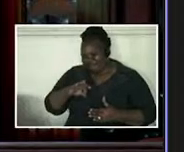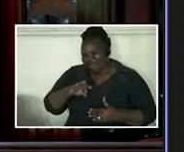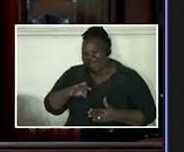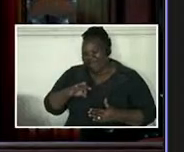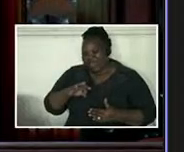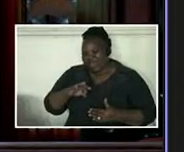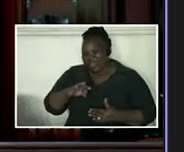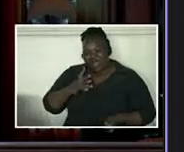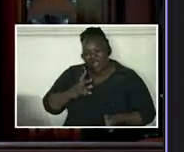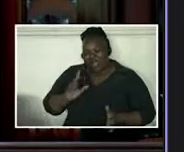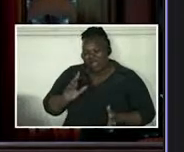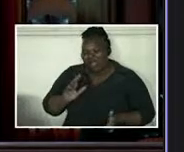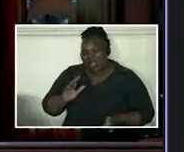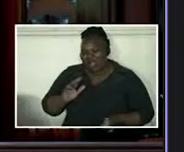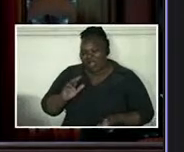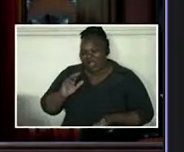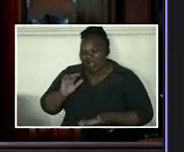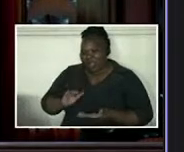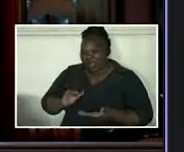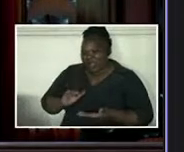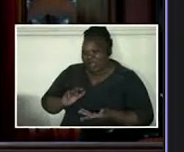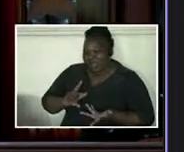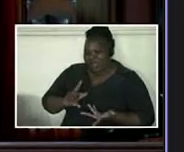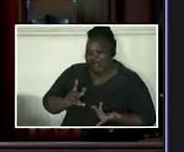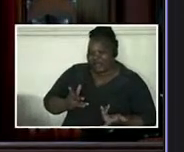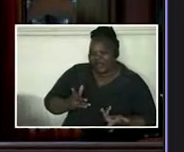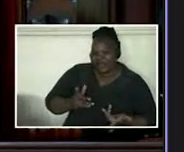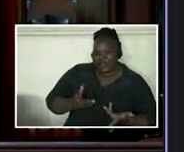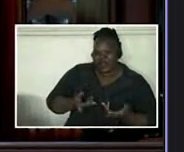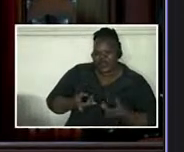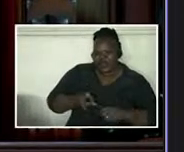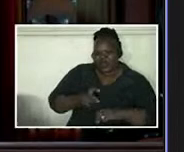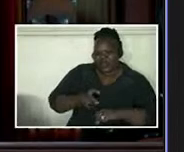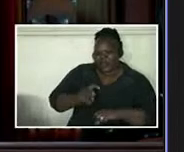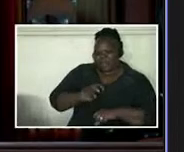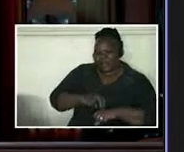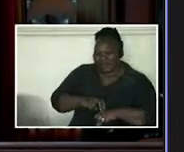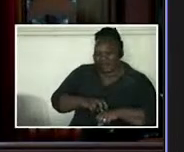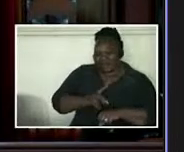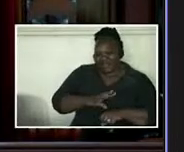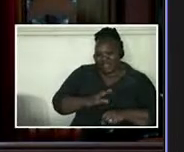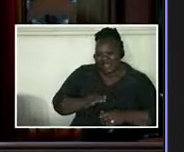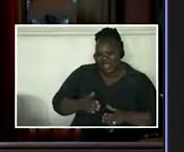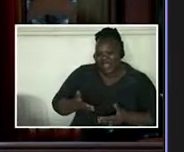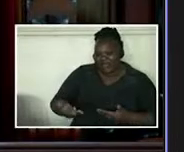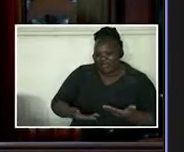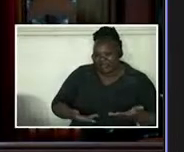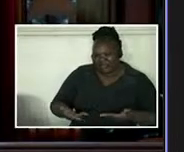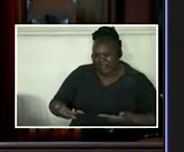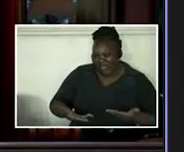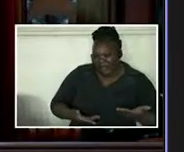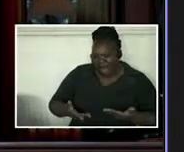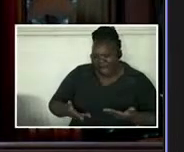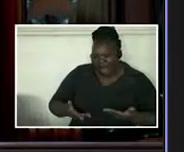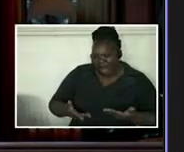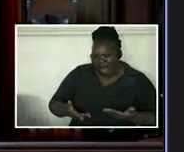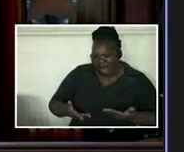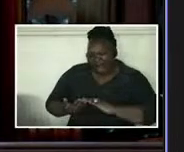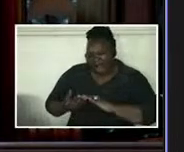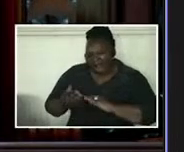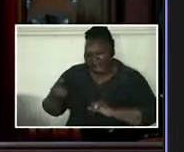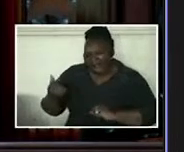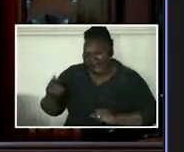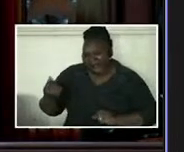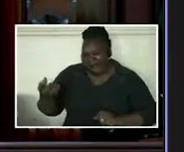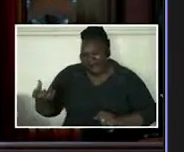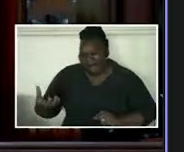must always endeavor to use what we have been allocated in a manner that that serves our communities the financial resources given to the department